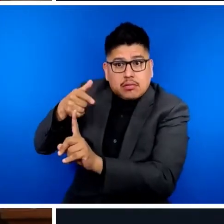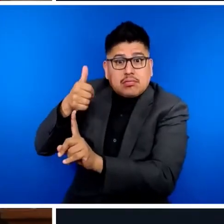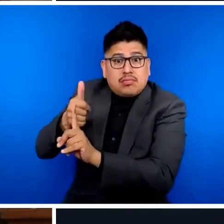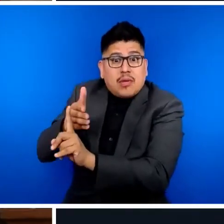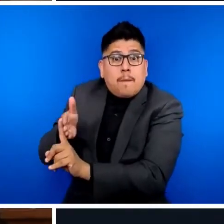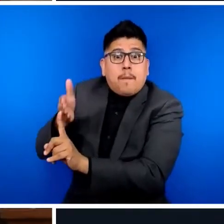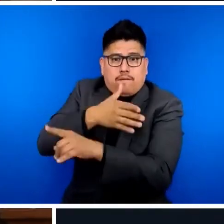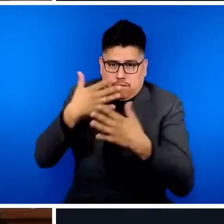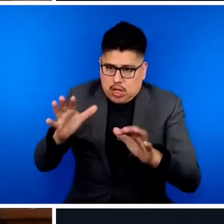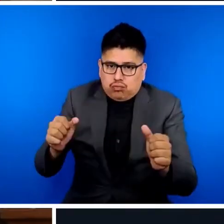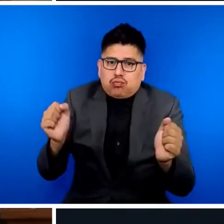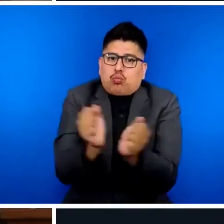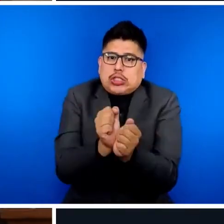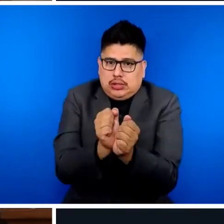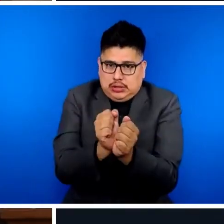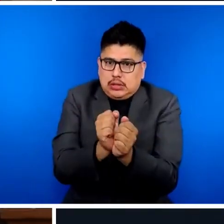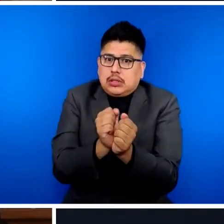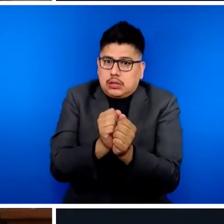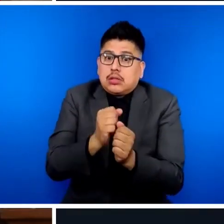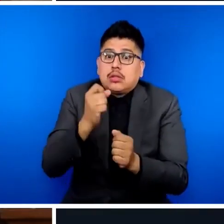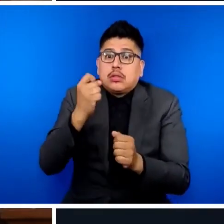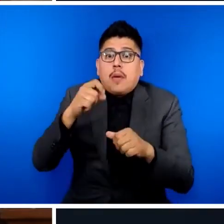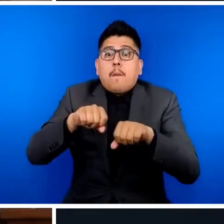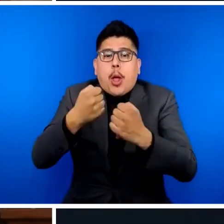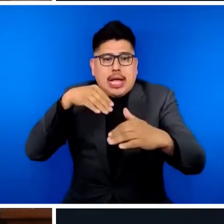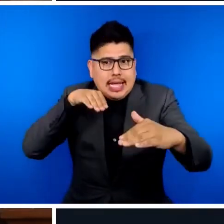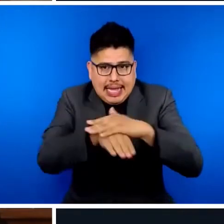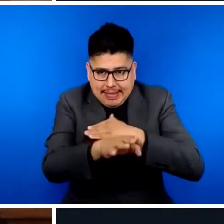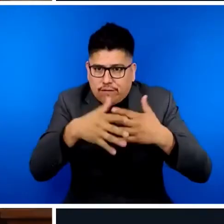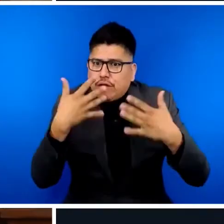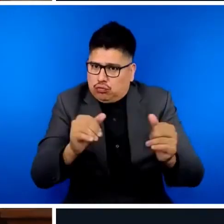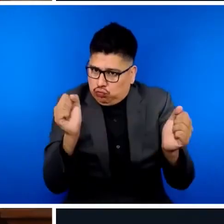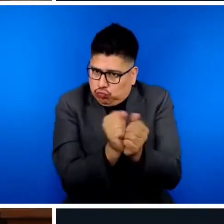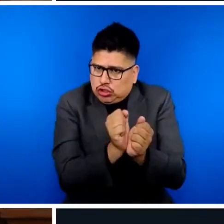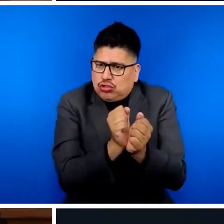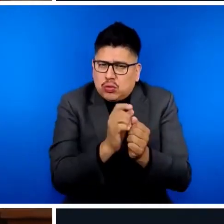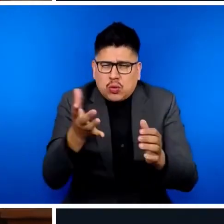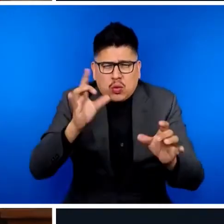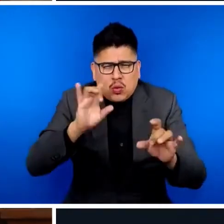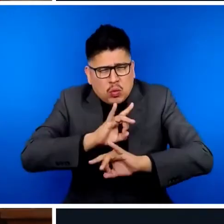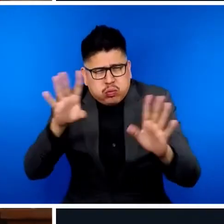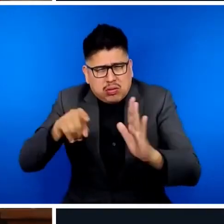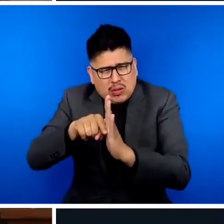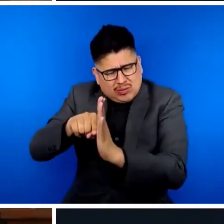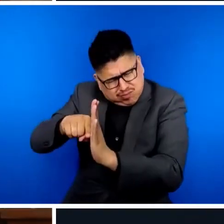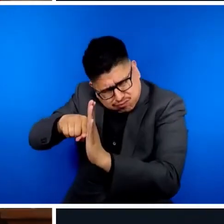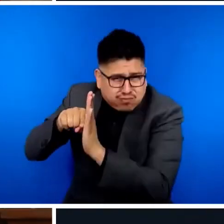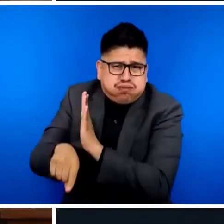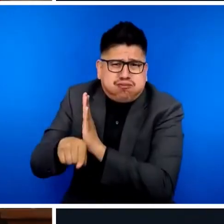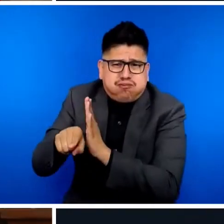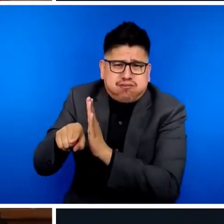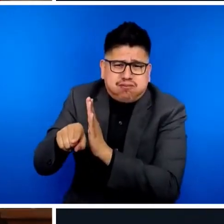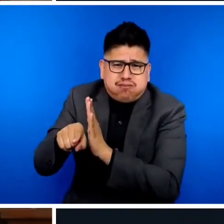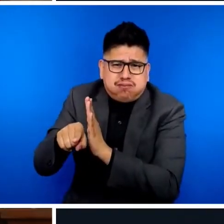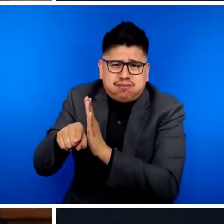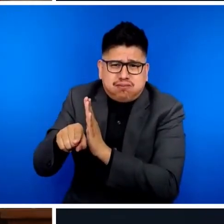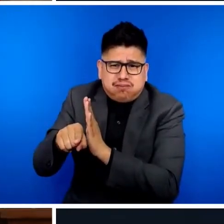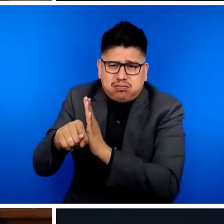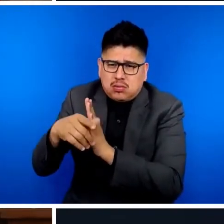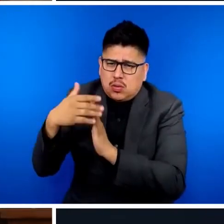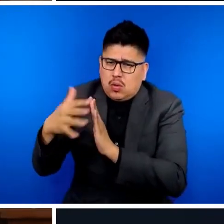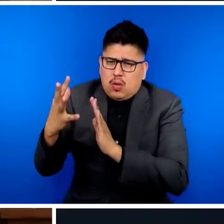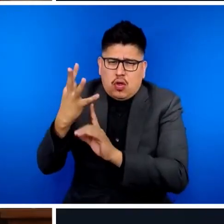alien who had broken in and brutally extinguished the brightest light in her